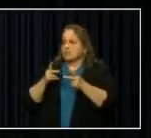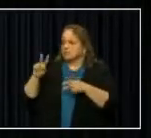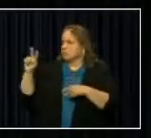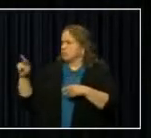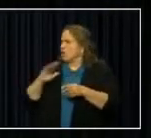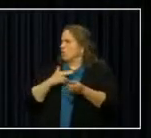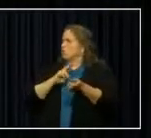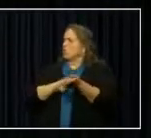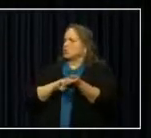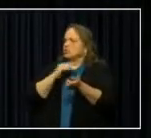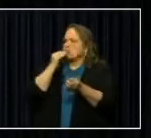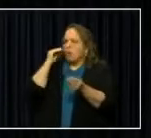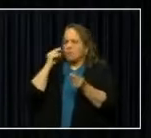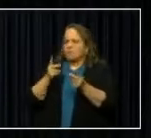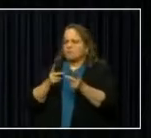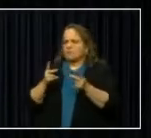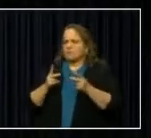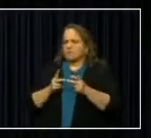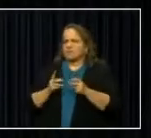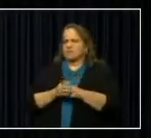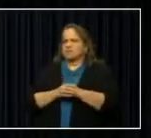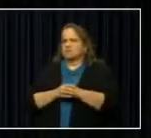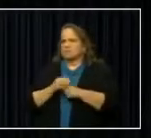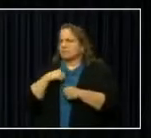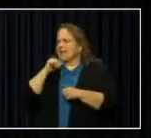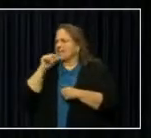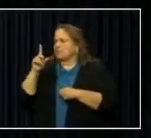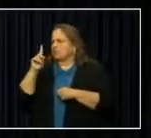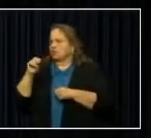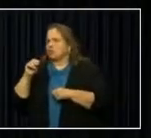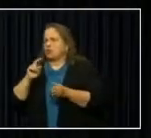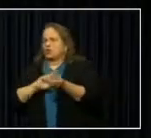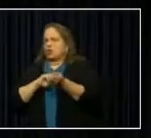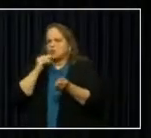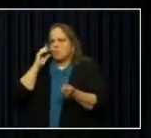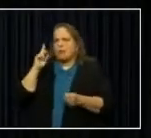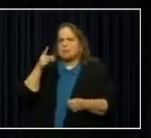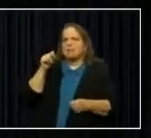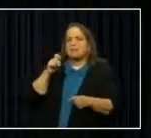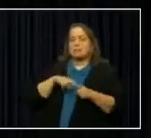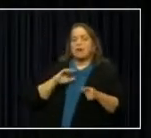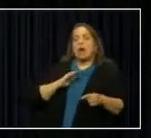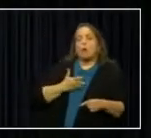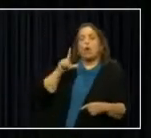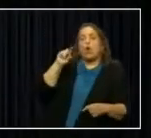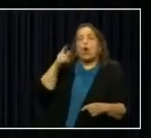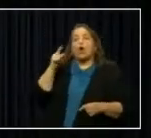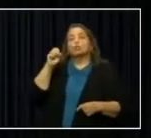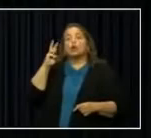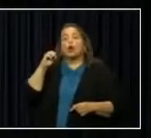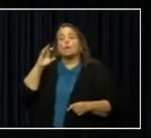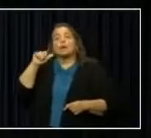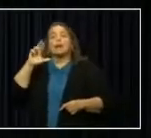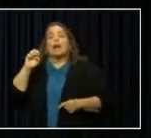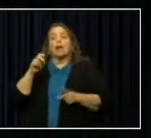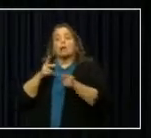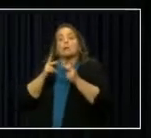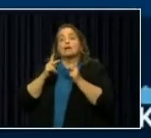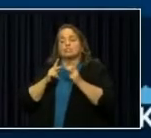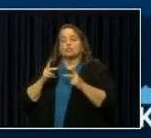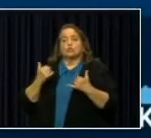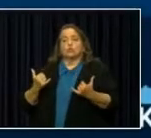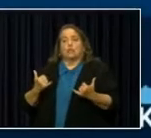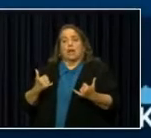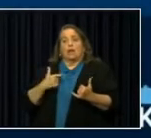those up. I didn't do this update, but in our long-term care facilities, just today